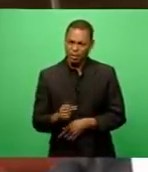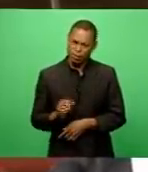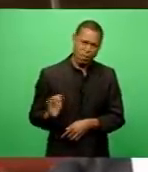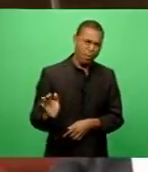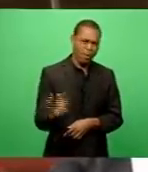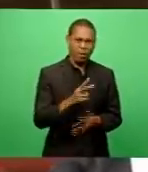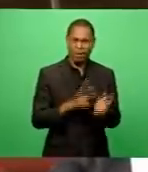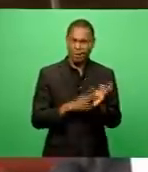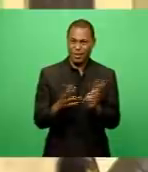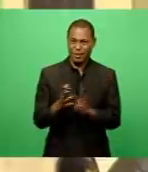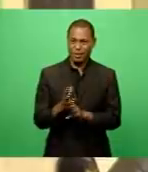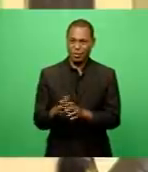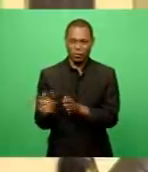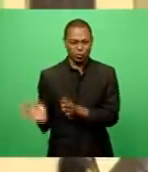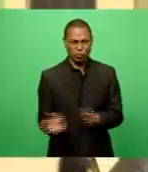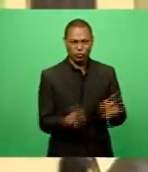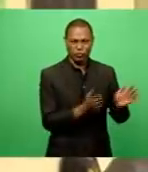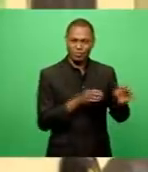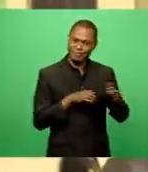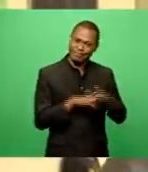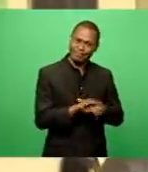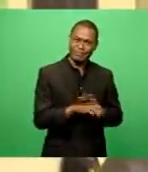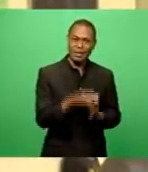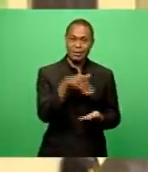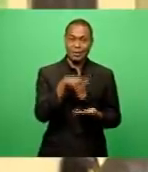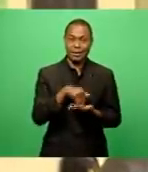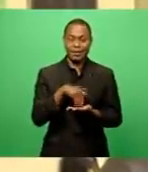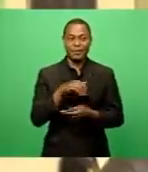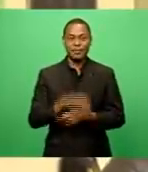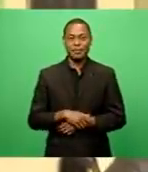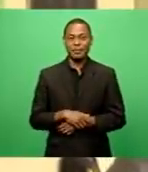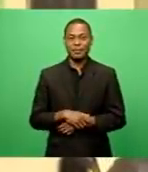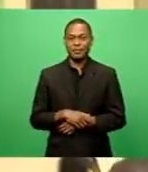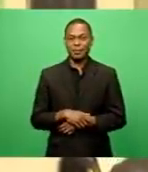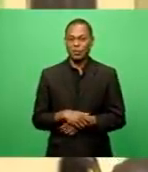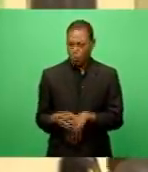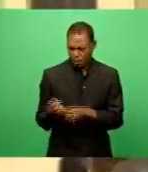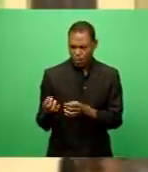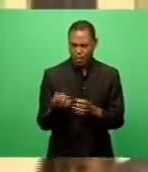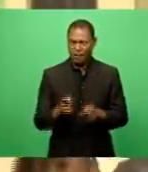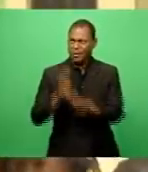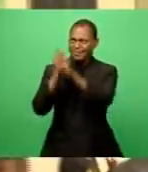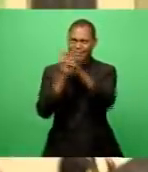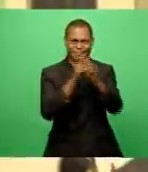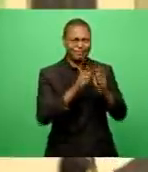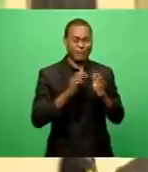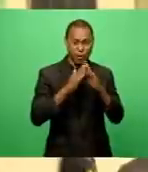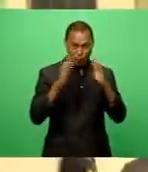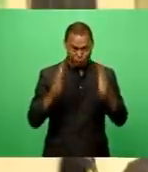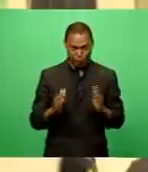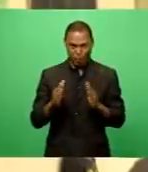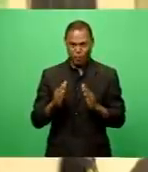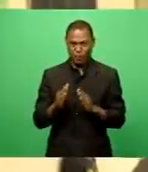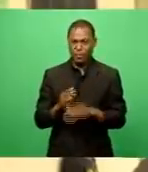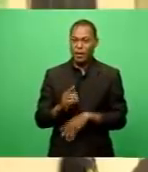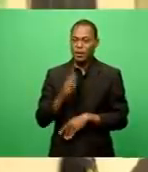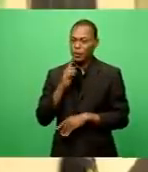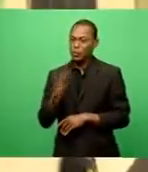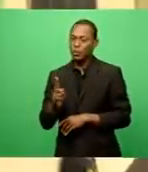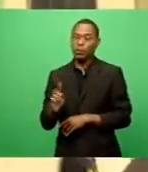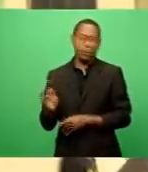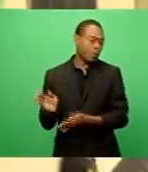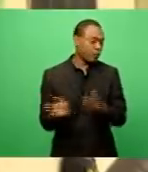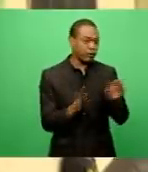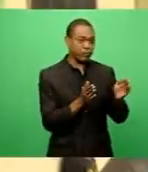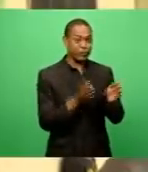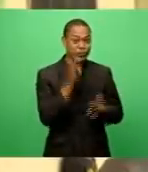to evacuate. We were getting prepared, tightening our houses and assets. When we were told to move to the school, we